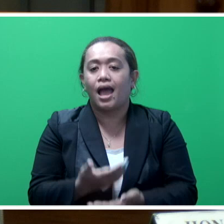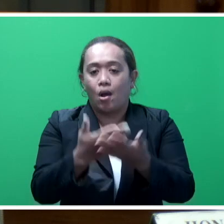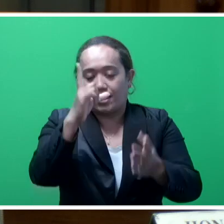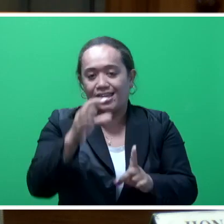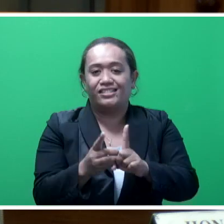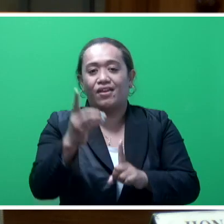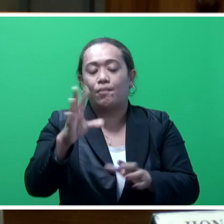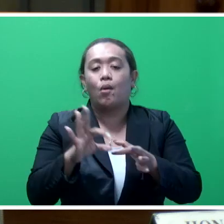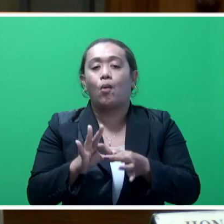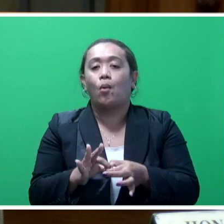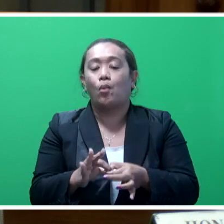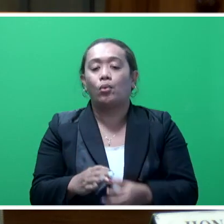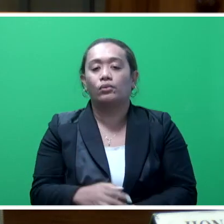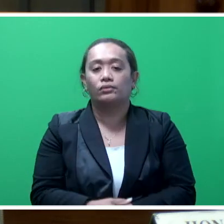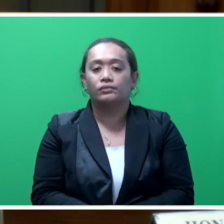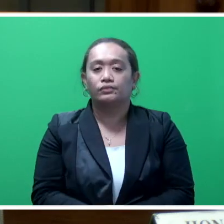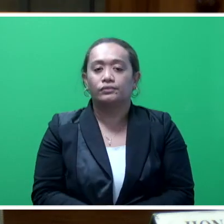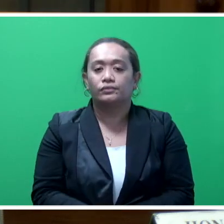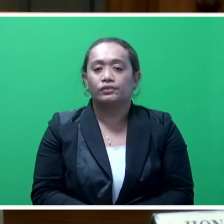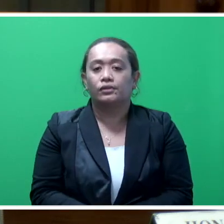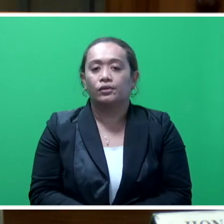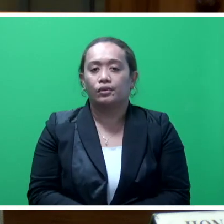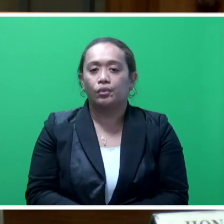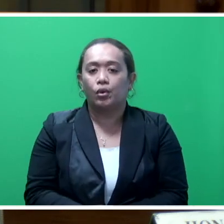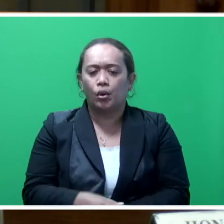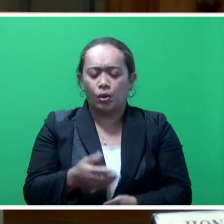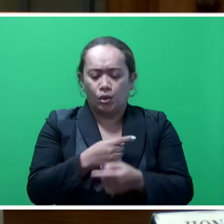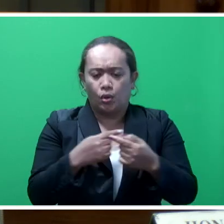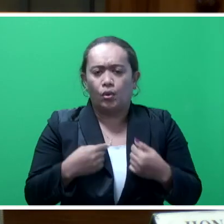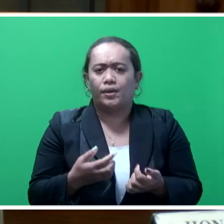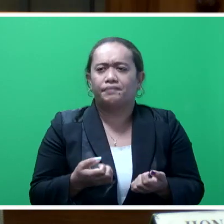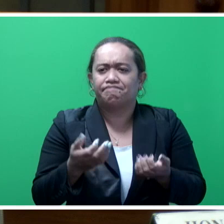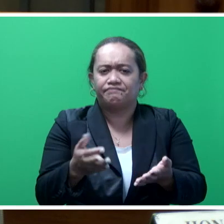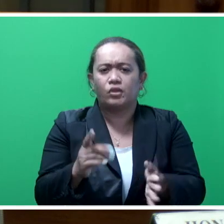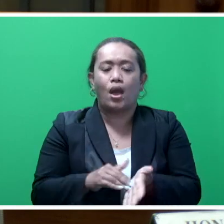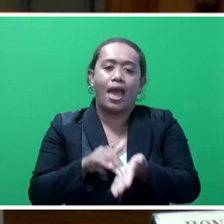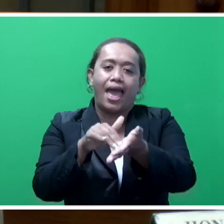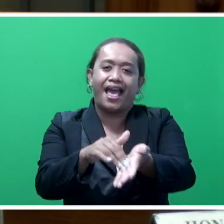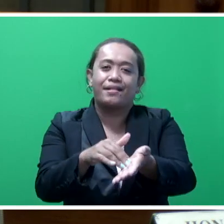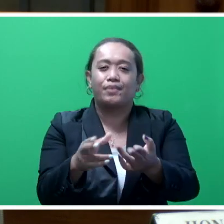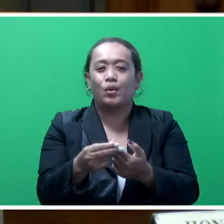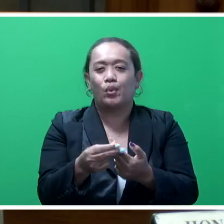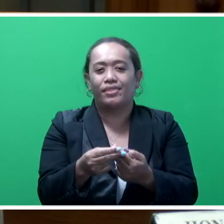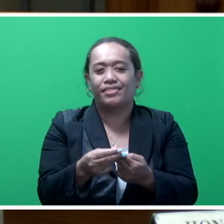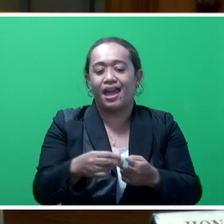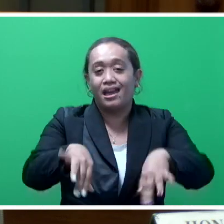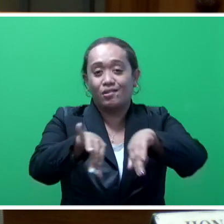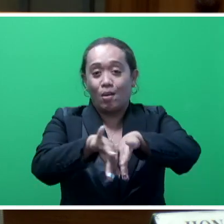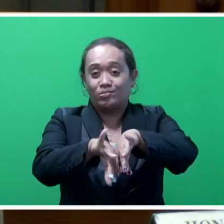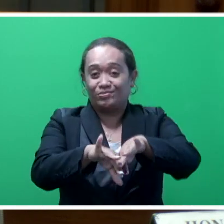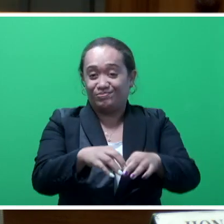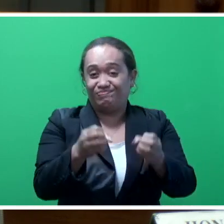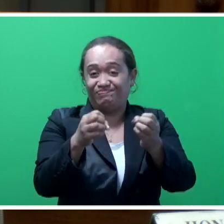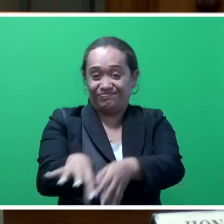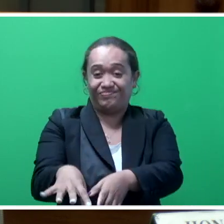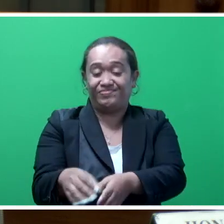are supplying bacterium medium which helps to improve their compost and decompose in a short period of time.